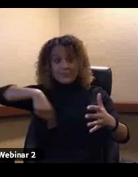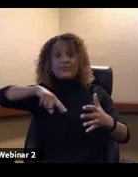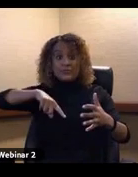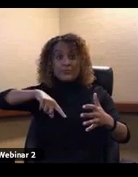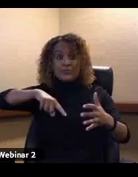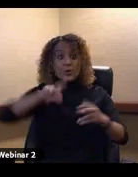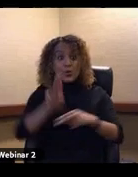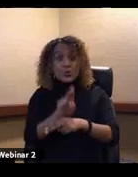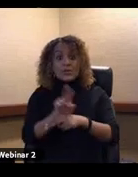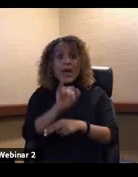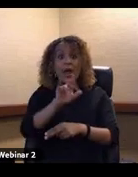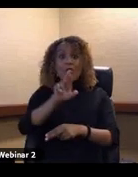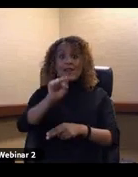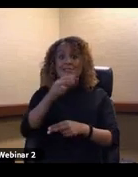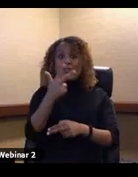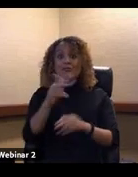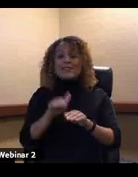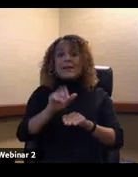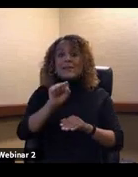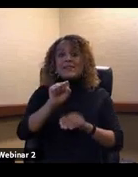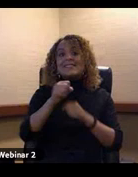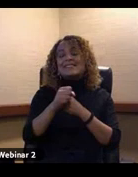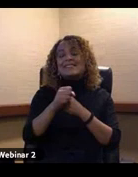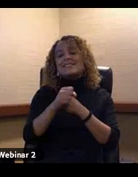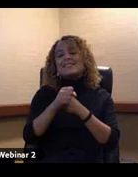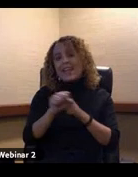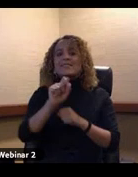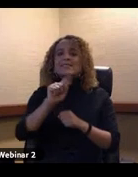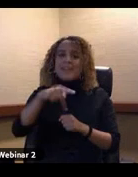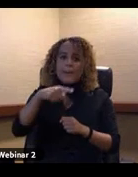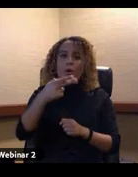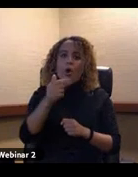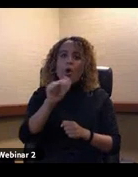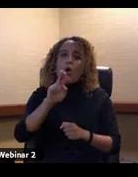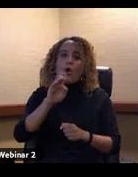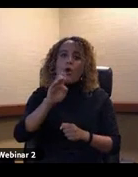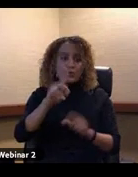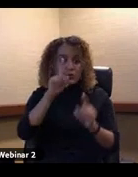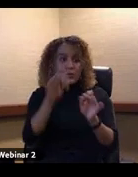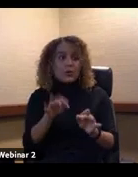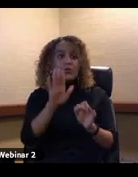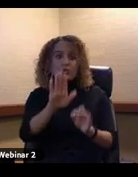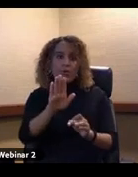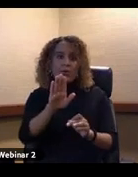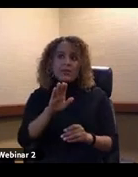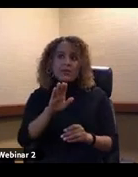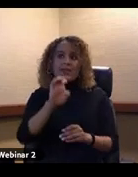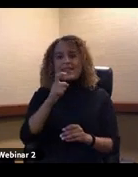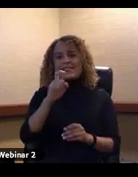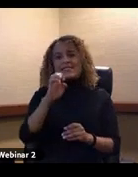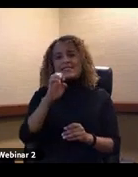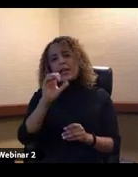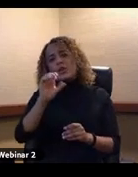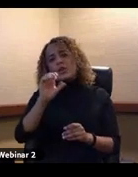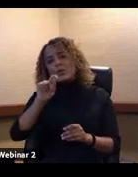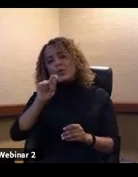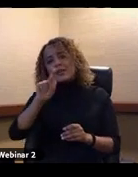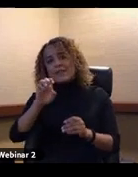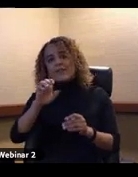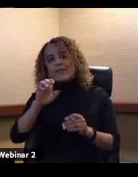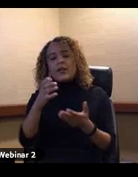you use the IRS 3-step safe harbor procedure to determine your executive's compensation, you